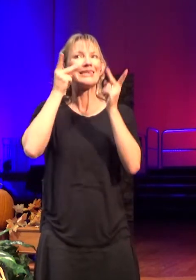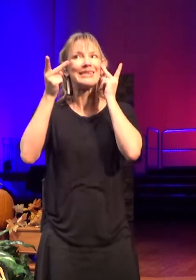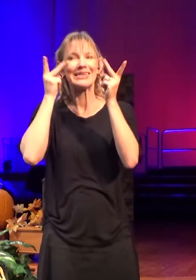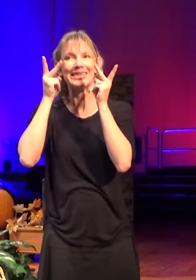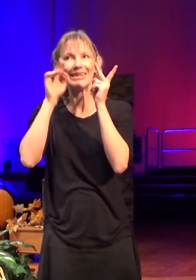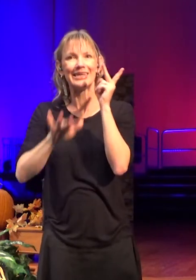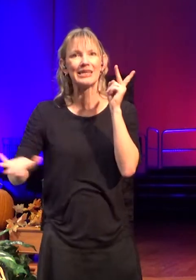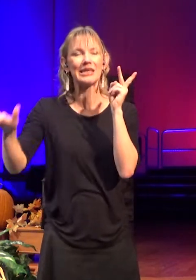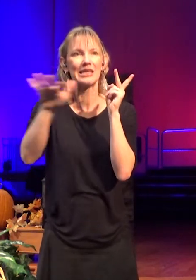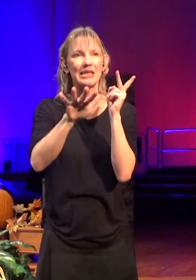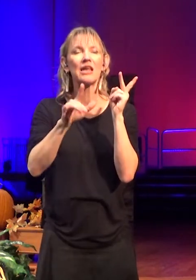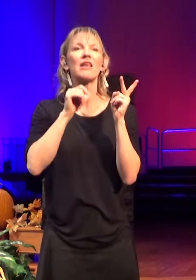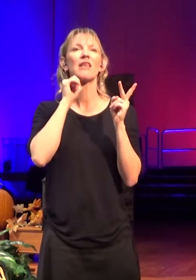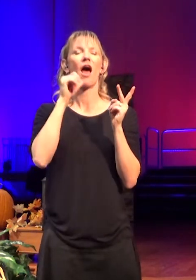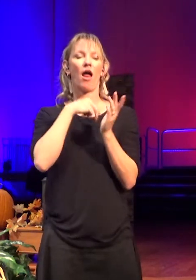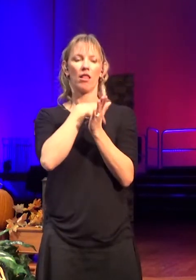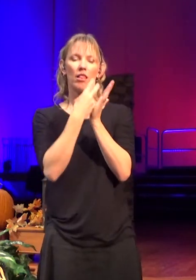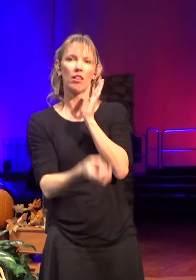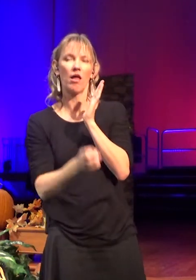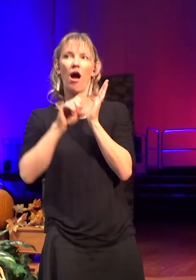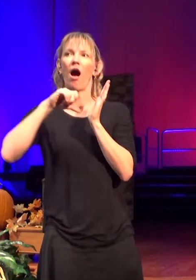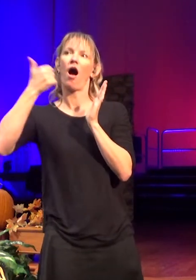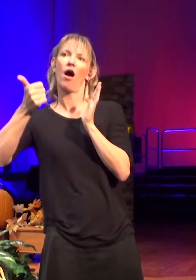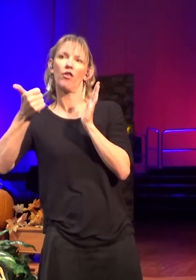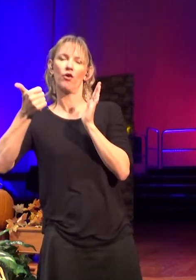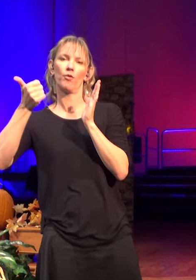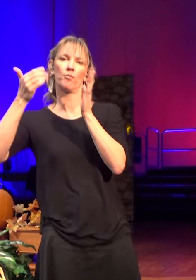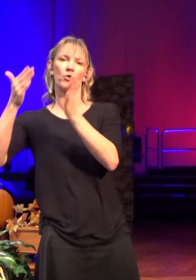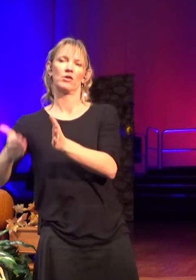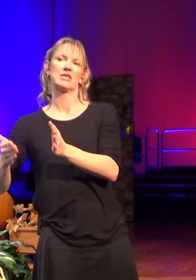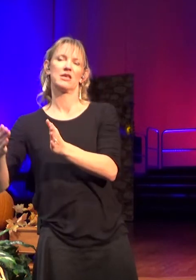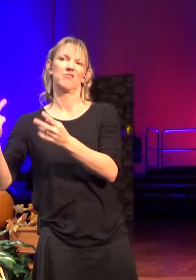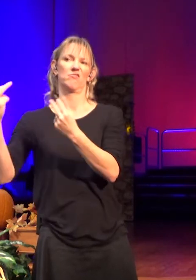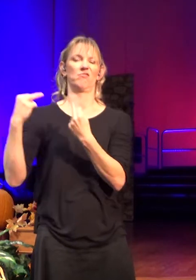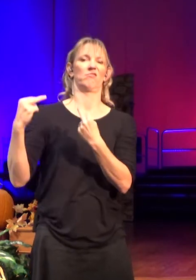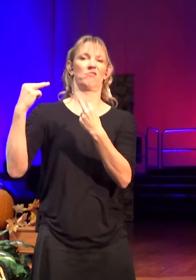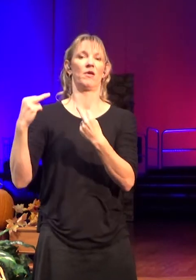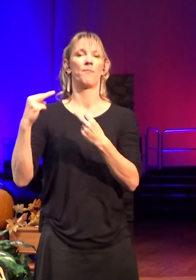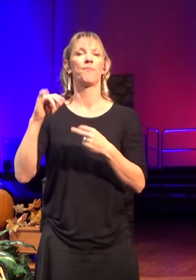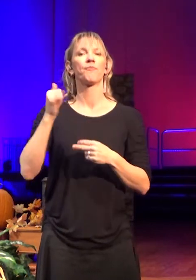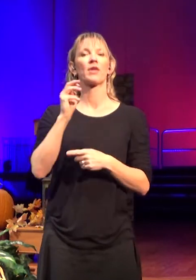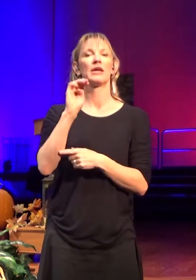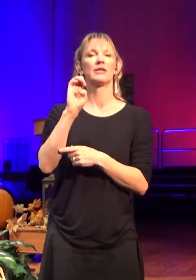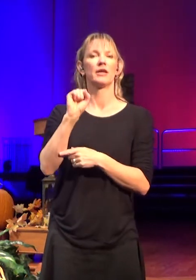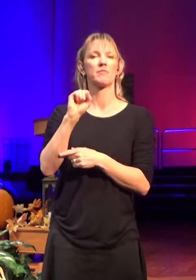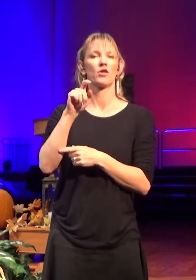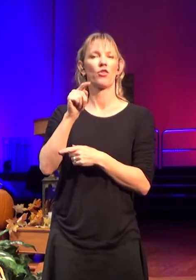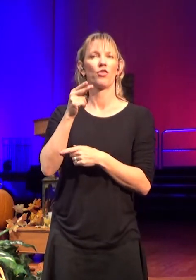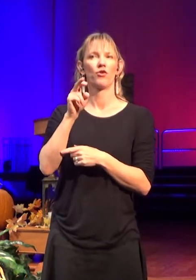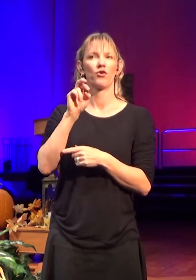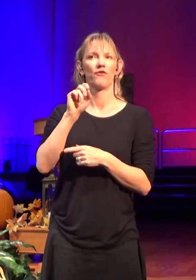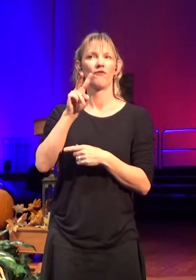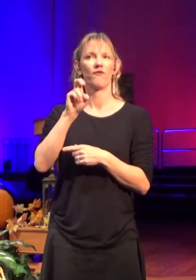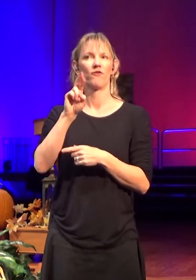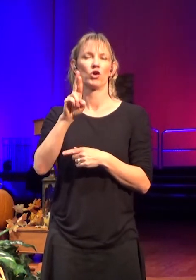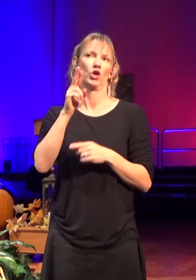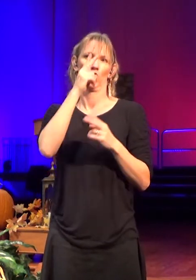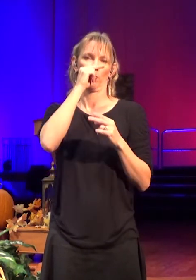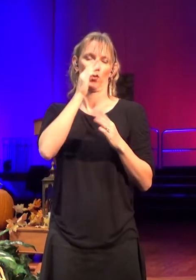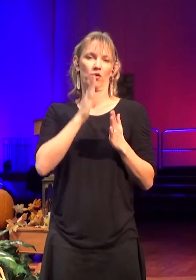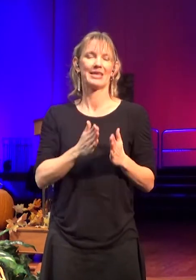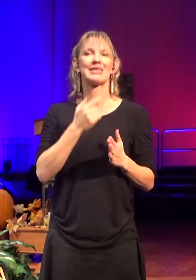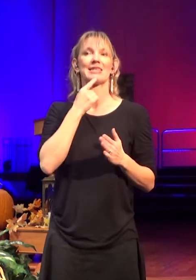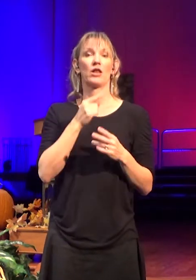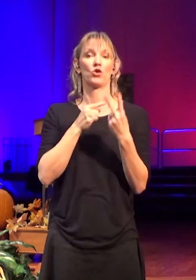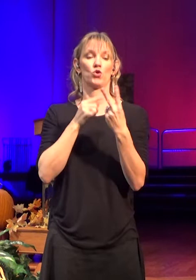abundantly all around us. Not getting caught up in anyone else's glare. James Thurber, the great humorist, he